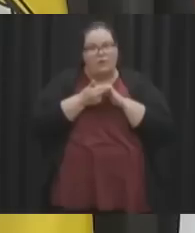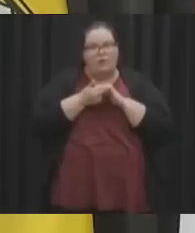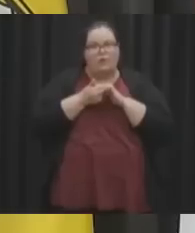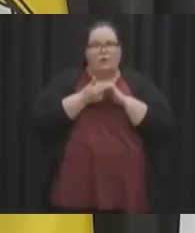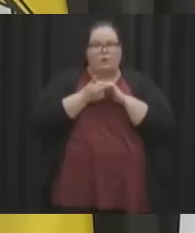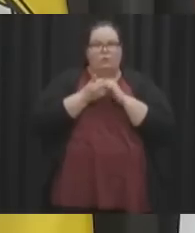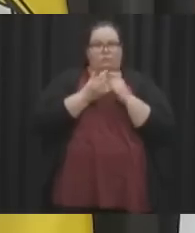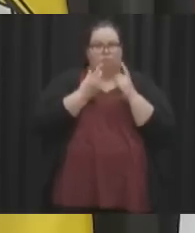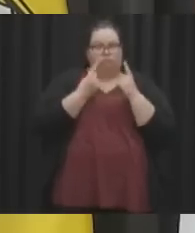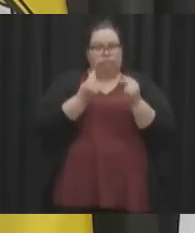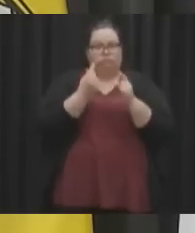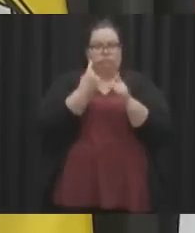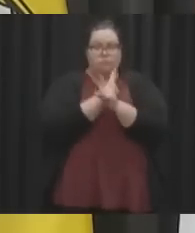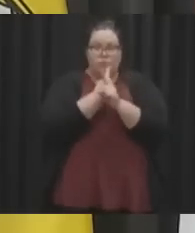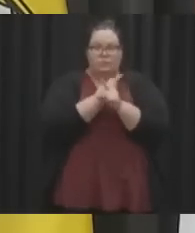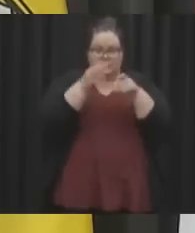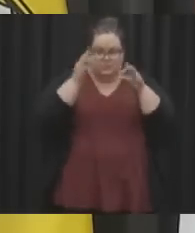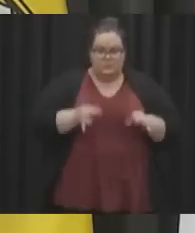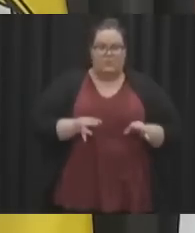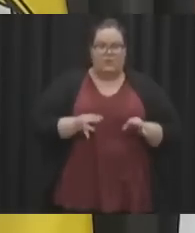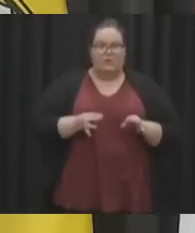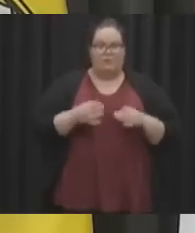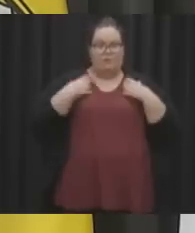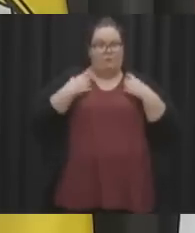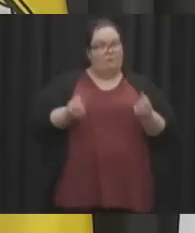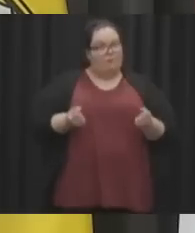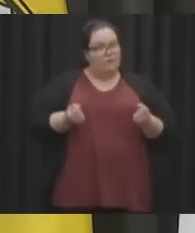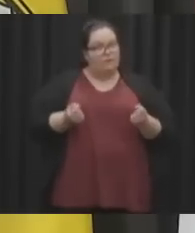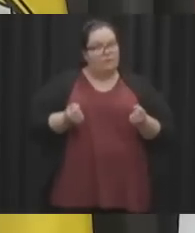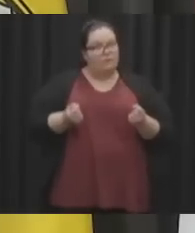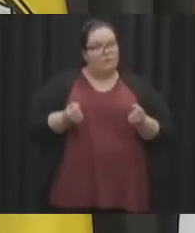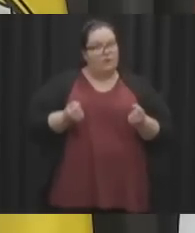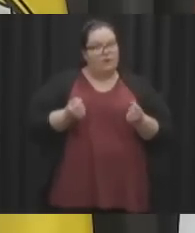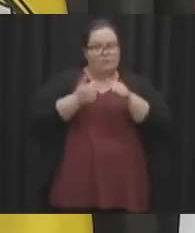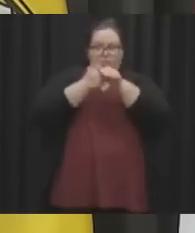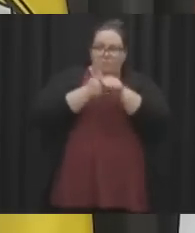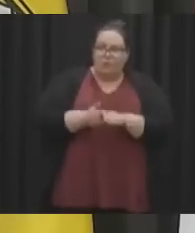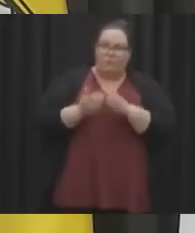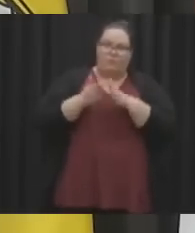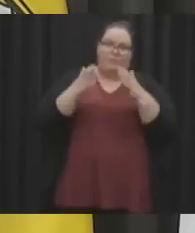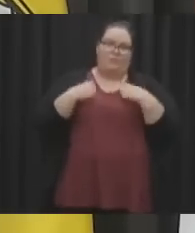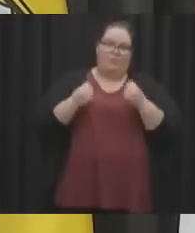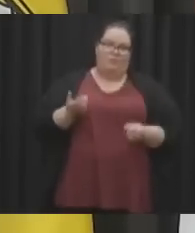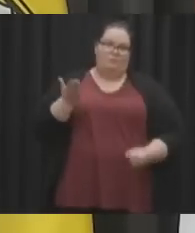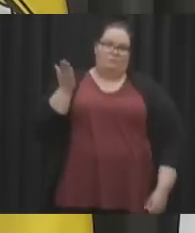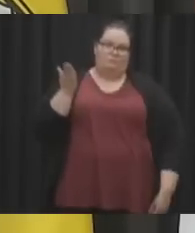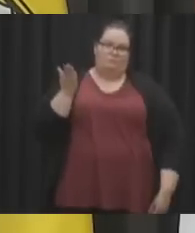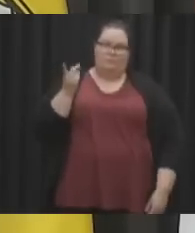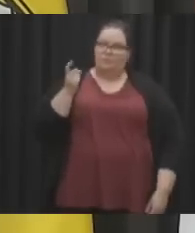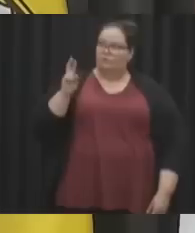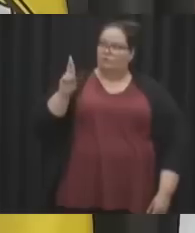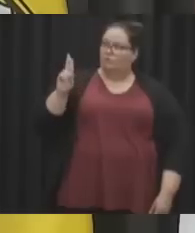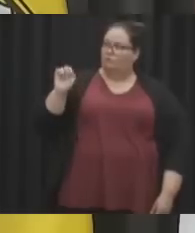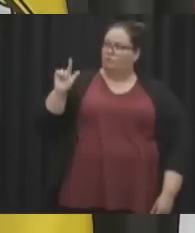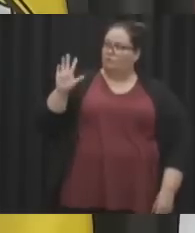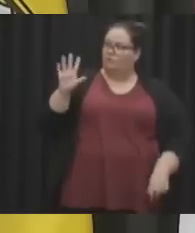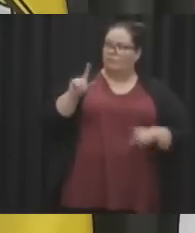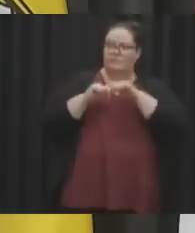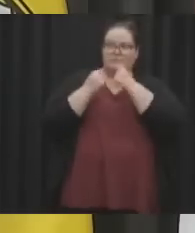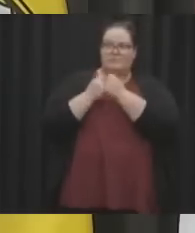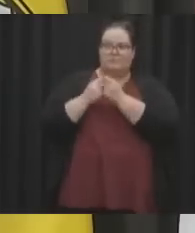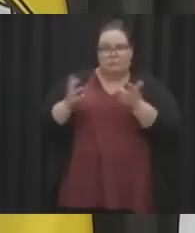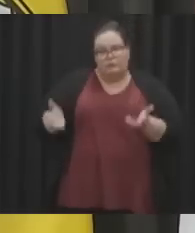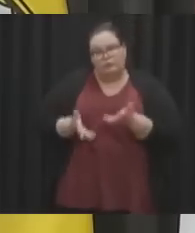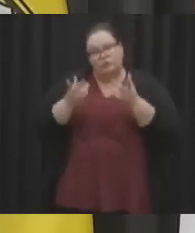informed as possible as we go through this school year. I do also have to emphasize that we will be doing everything we can to protect the privacy of